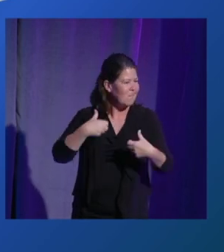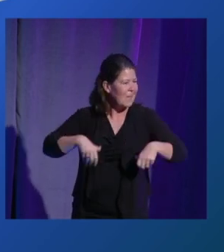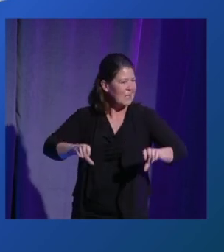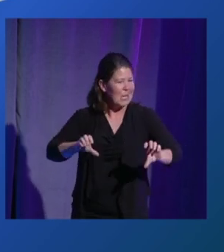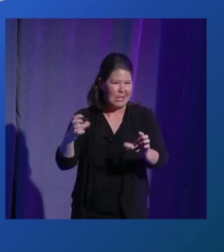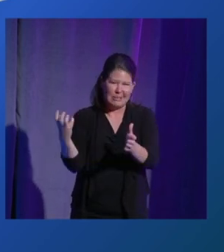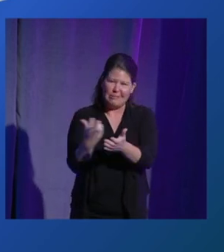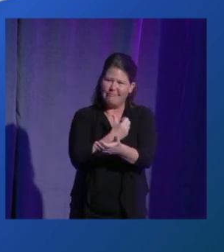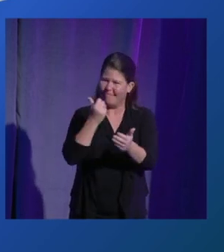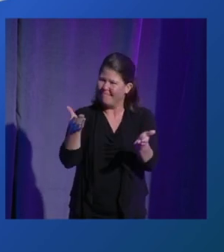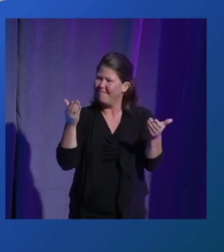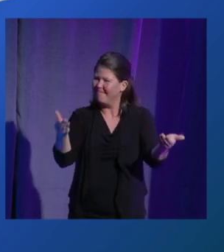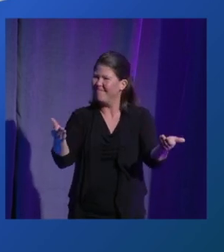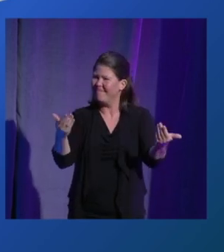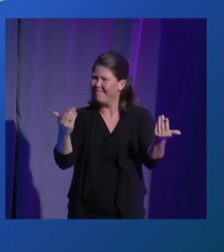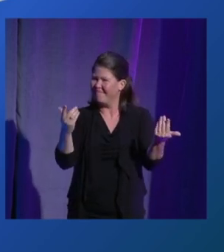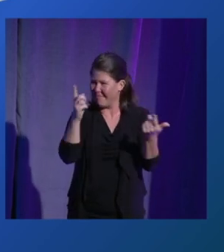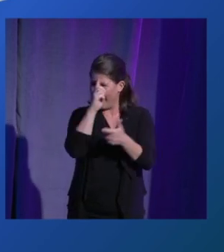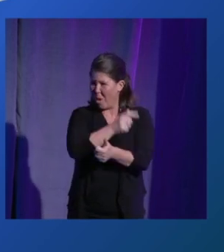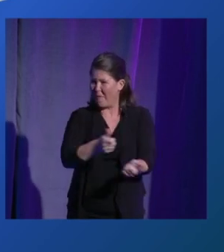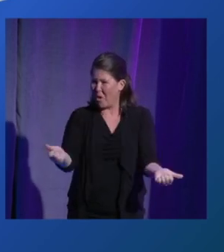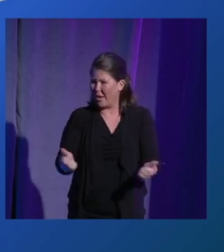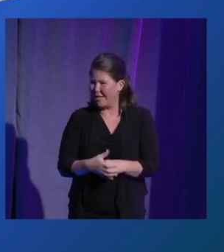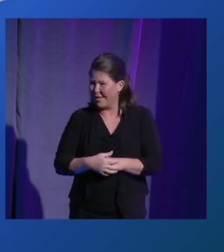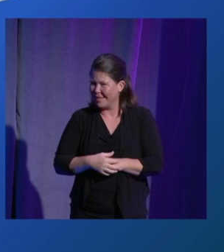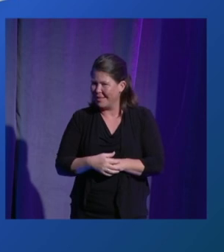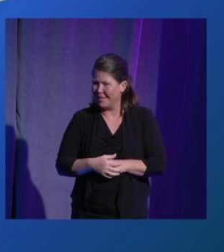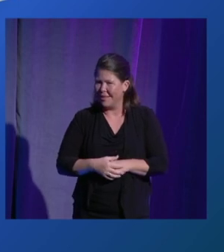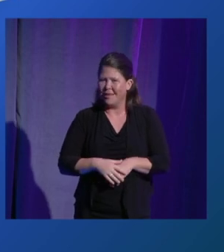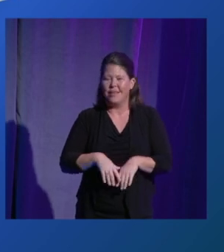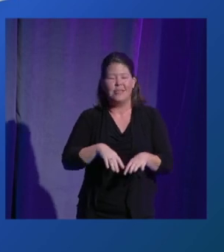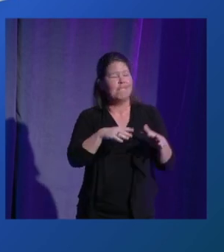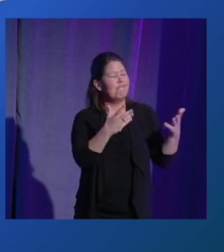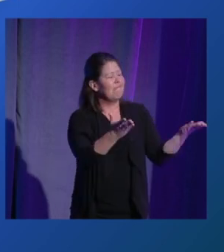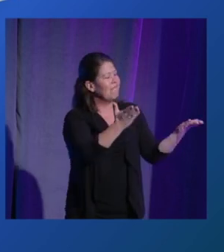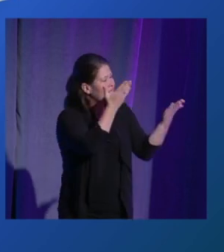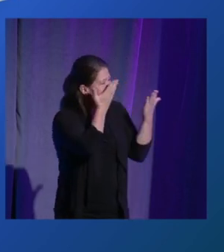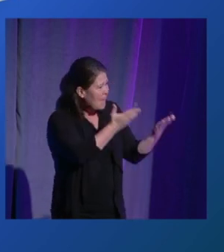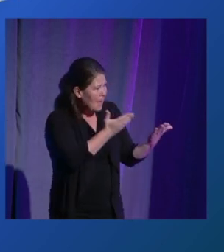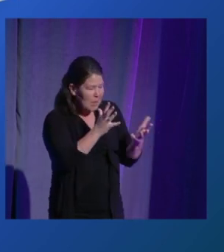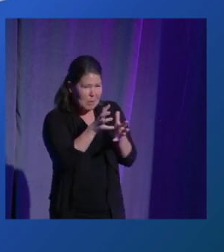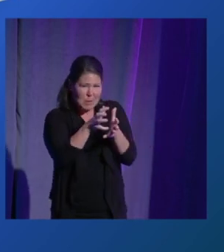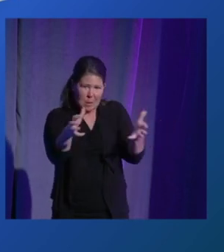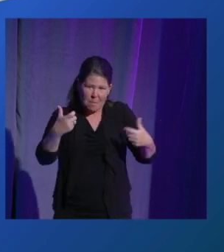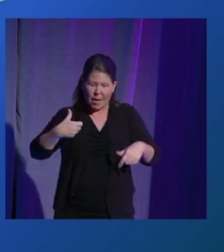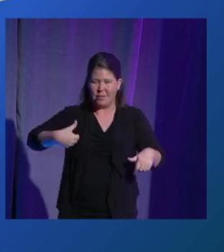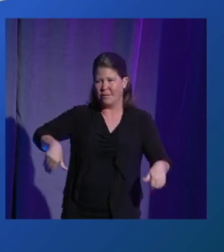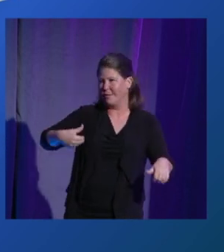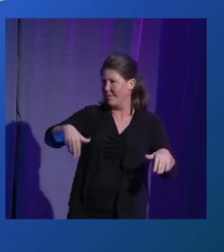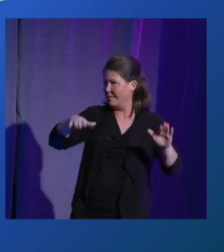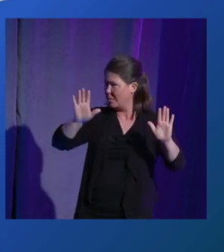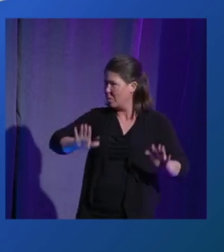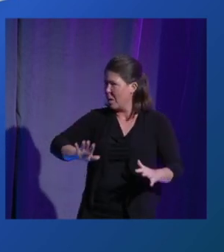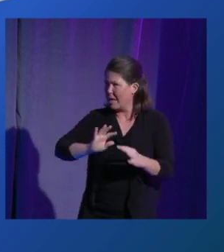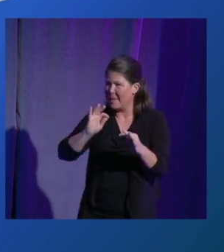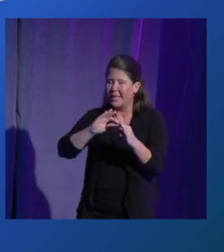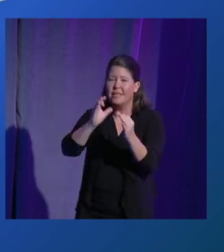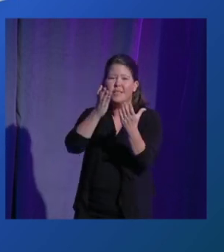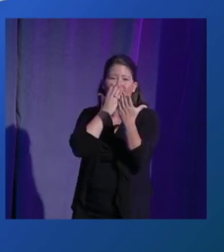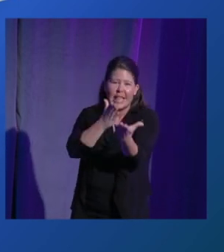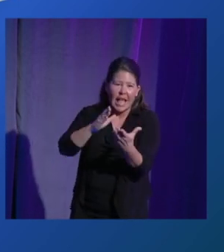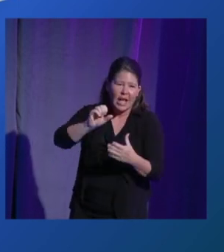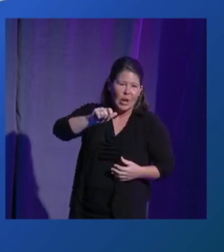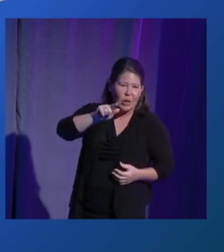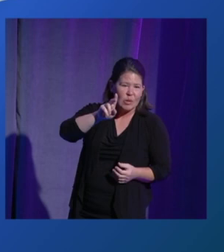wonderful well I I can't think of a better message to leave on than that so thank you all so much thank you to slooh for for hosting us